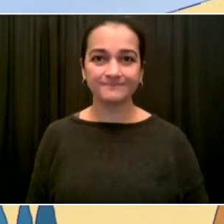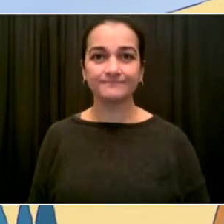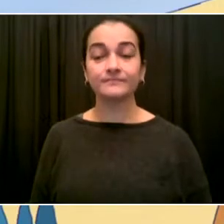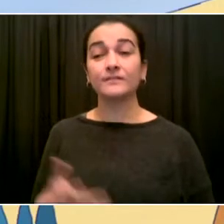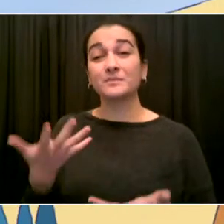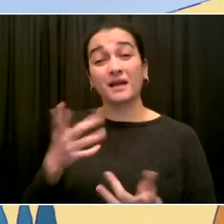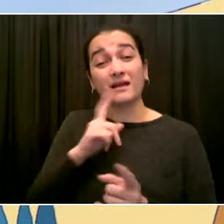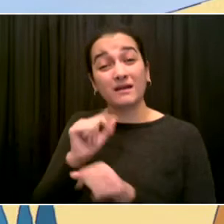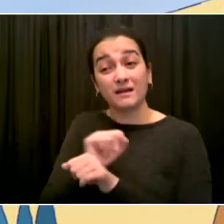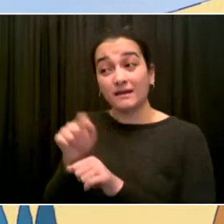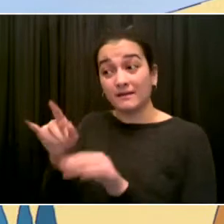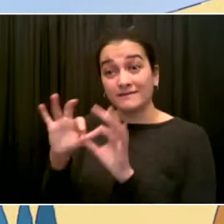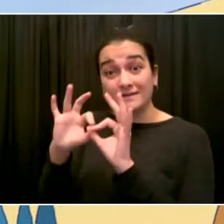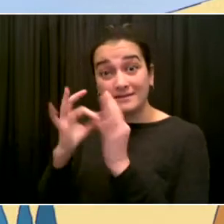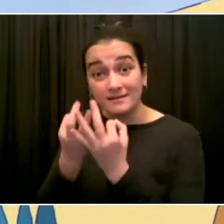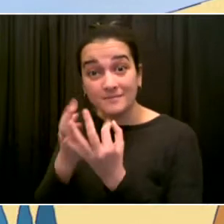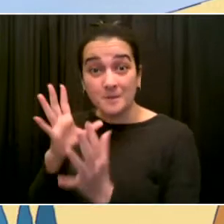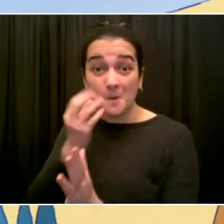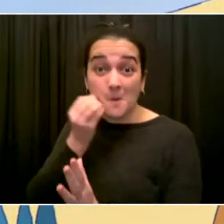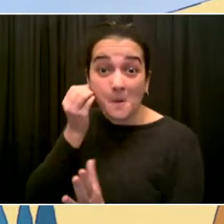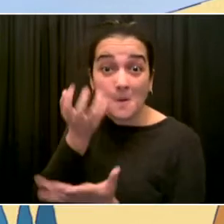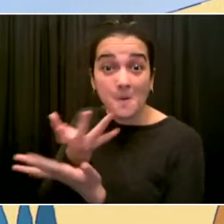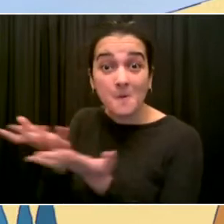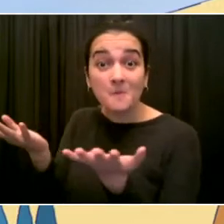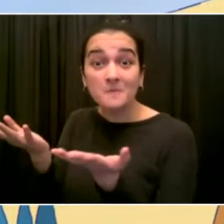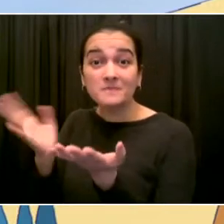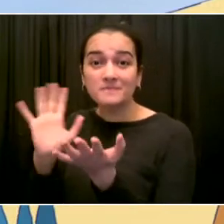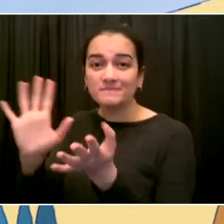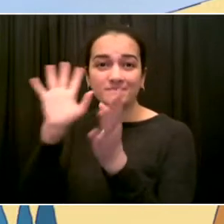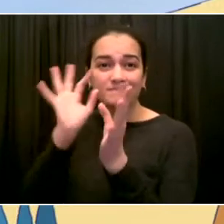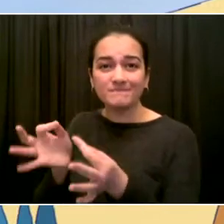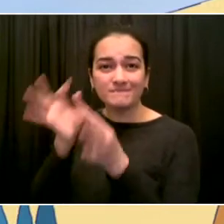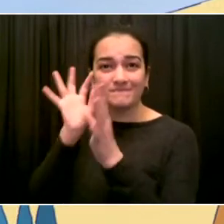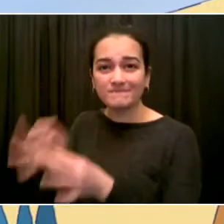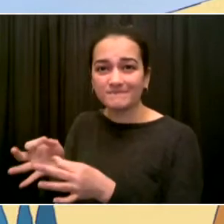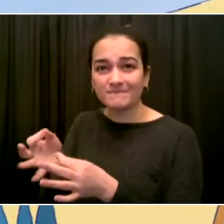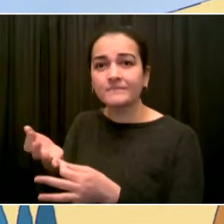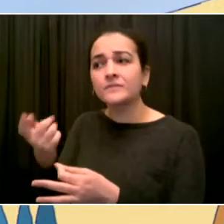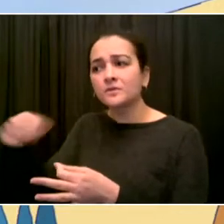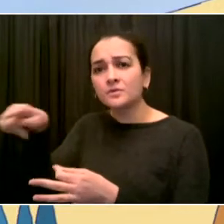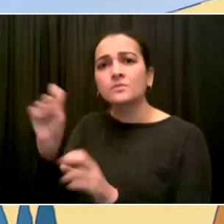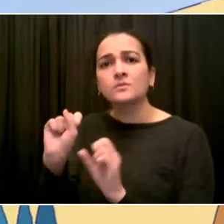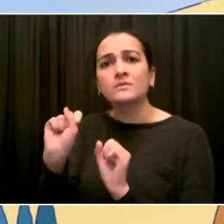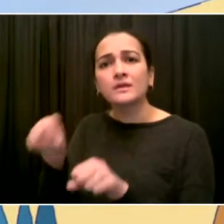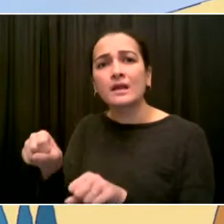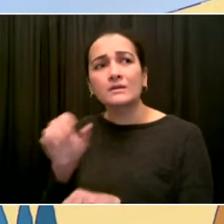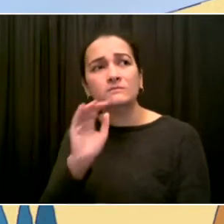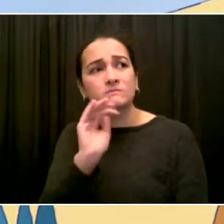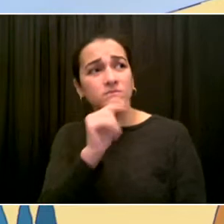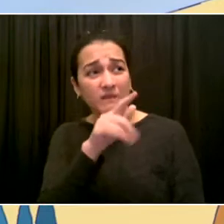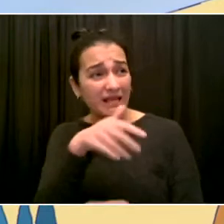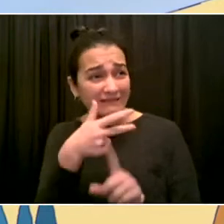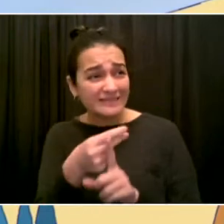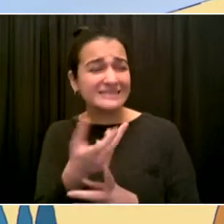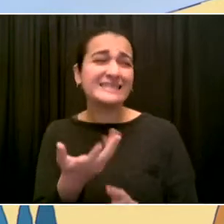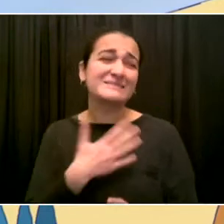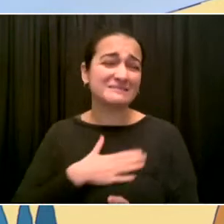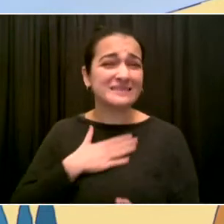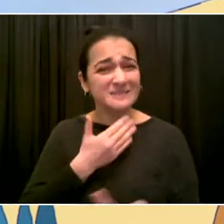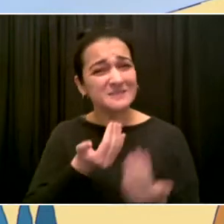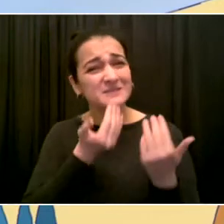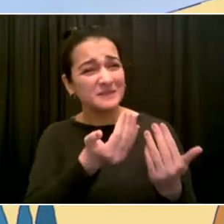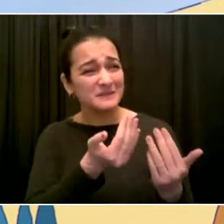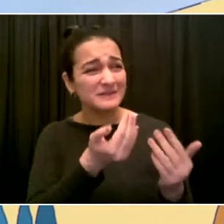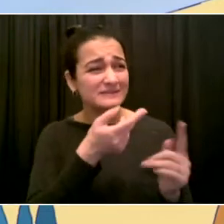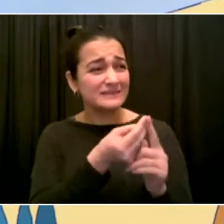to encourage the many, many people out there who it's not a dogmatic thing. It's something where they just haven't made up their mind or they're feeling